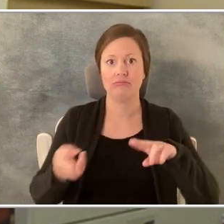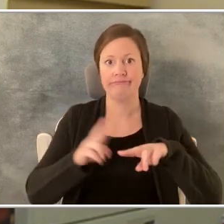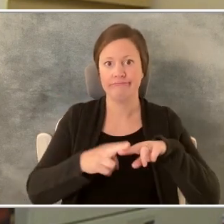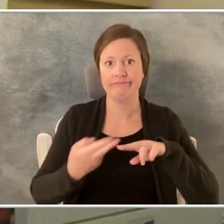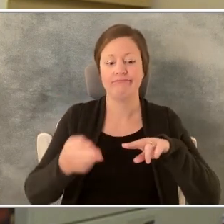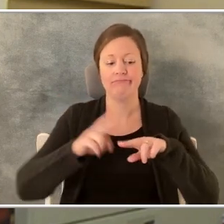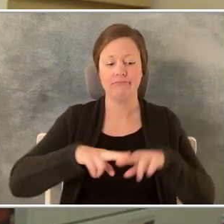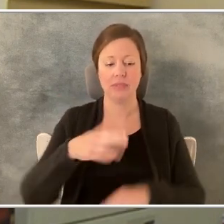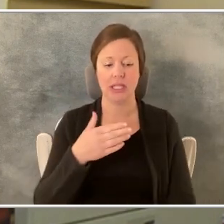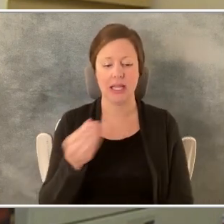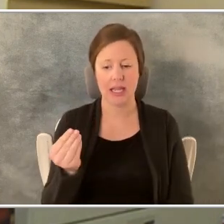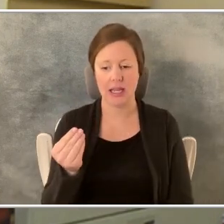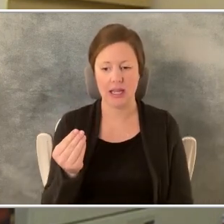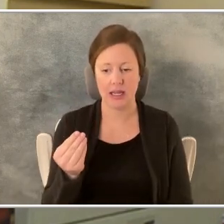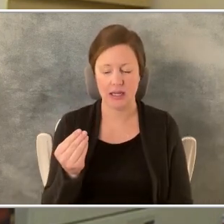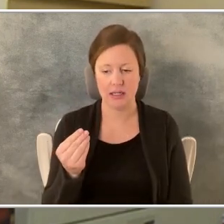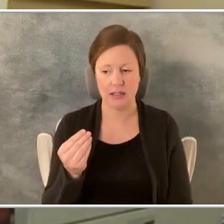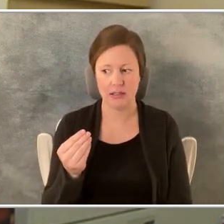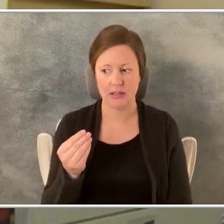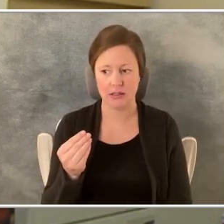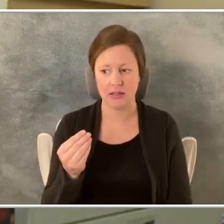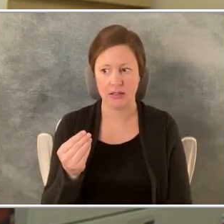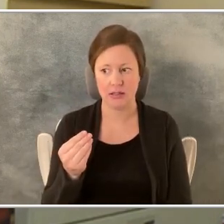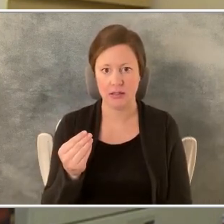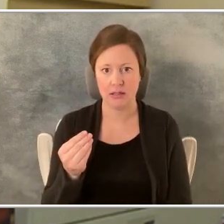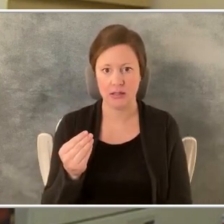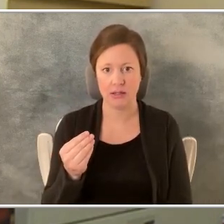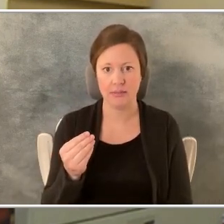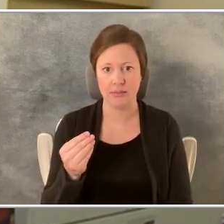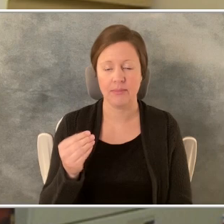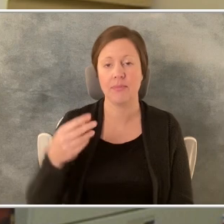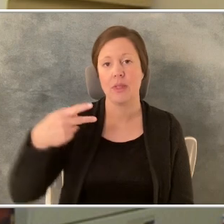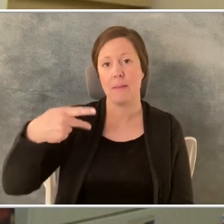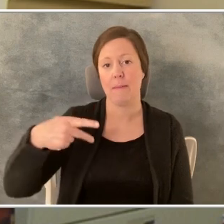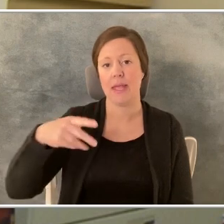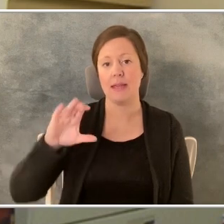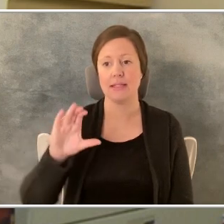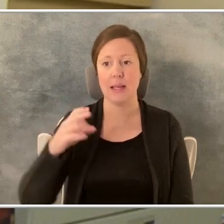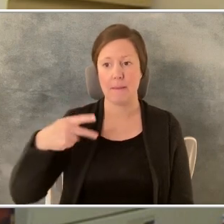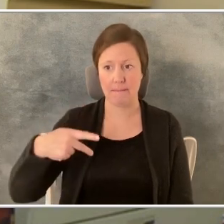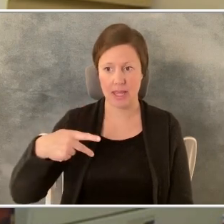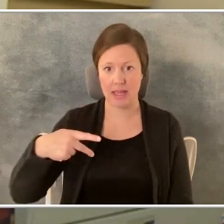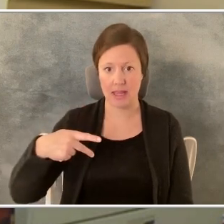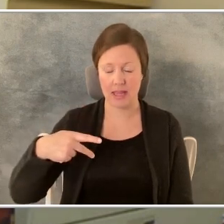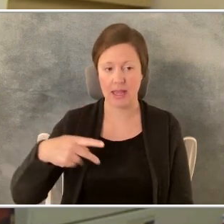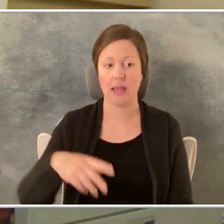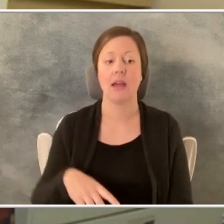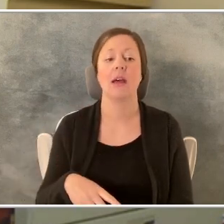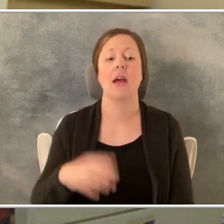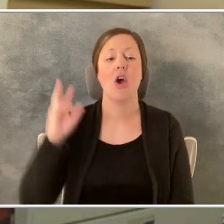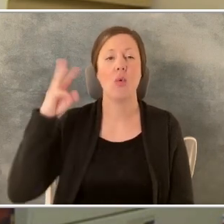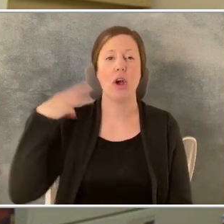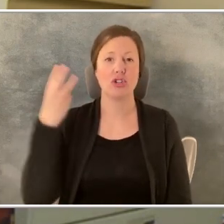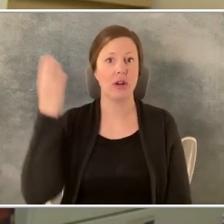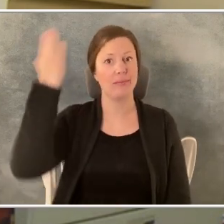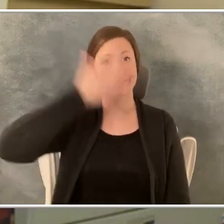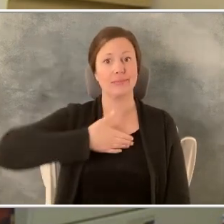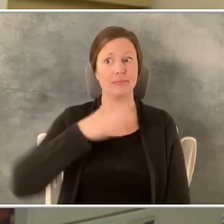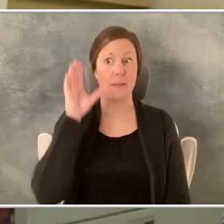actually, my PCP here in Washington actually missed it for about 2 years.